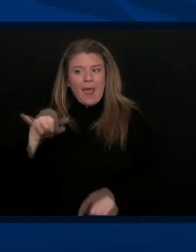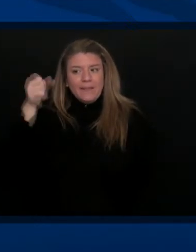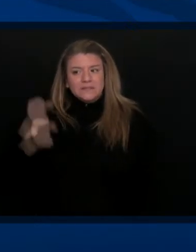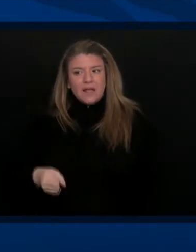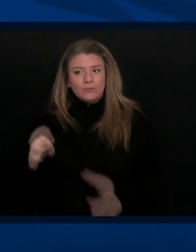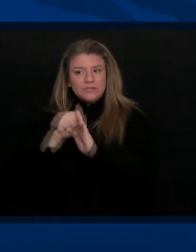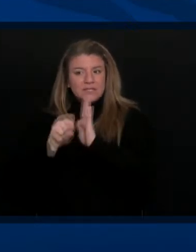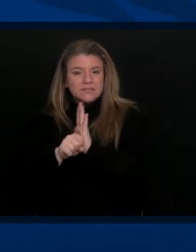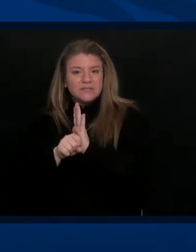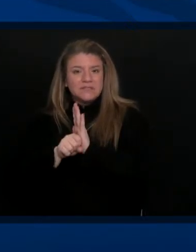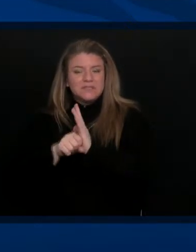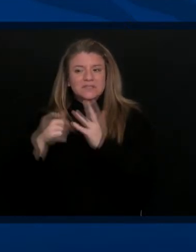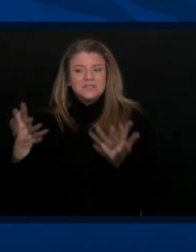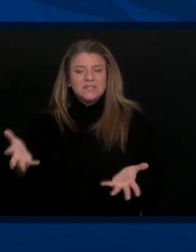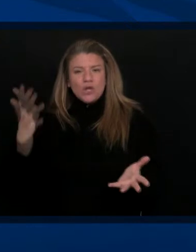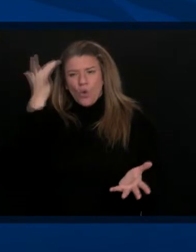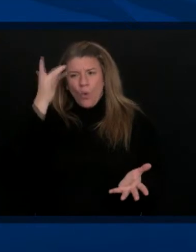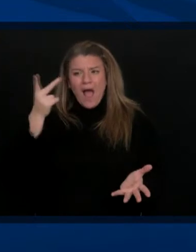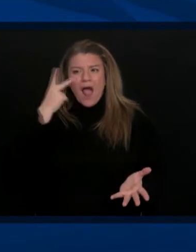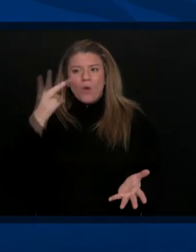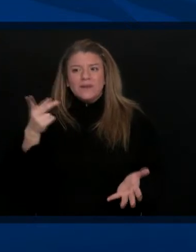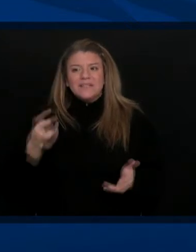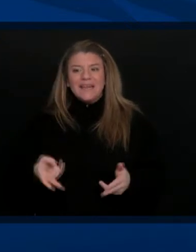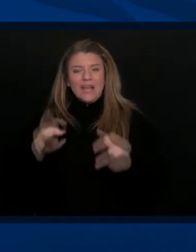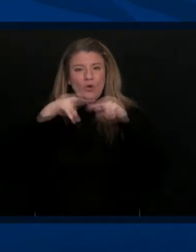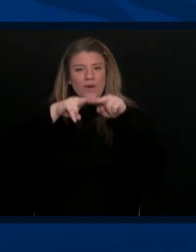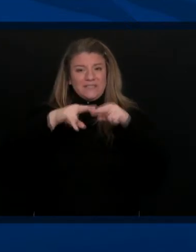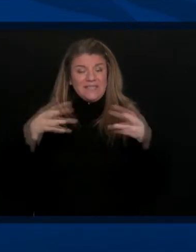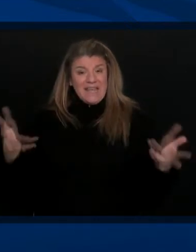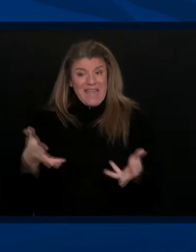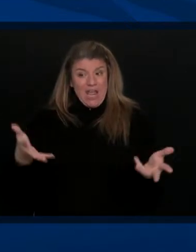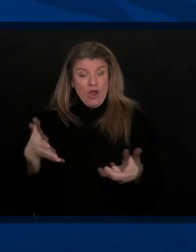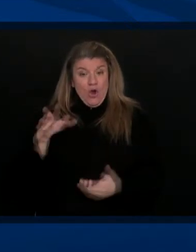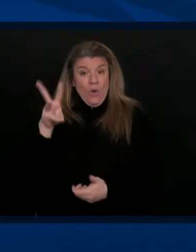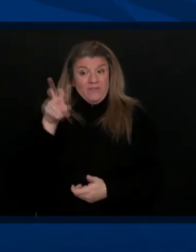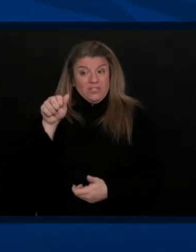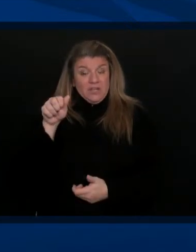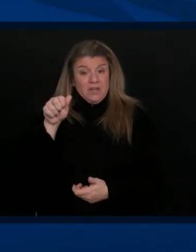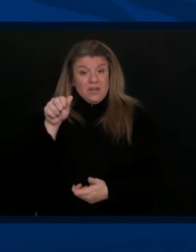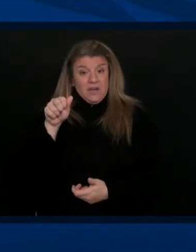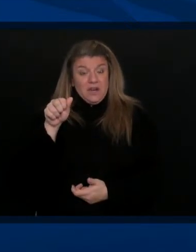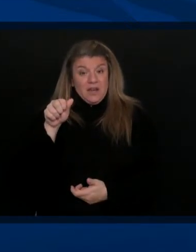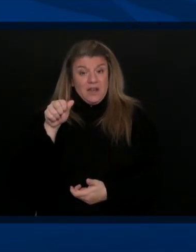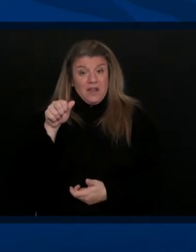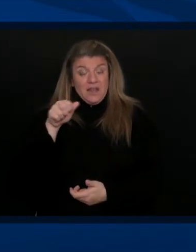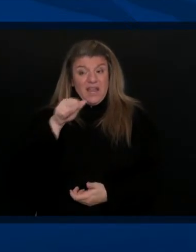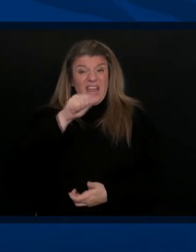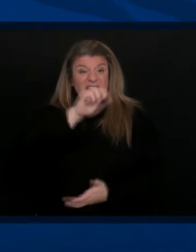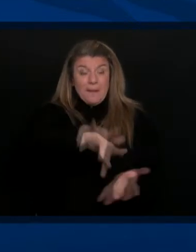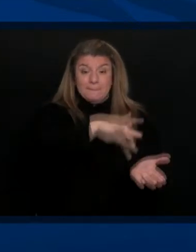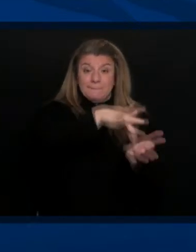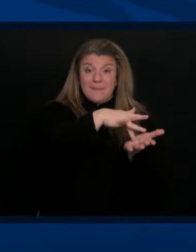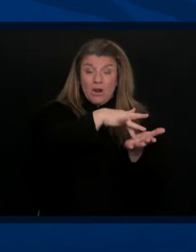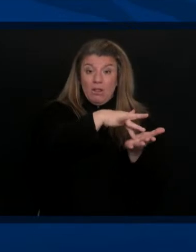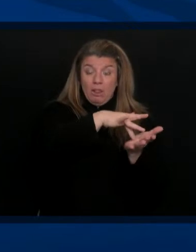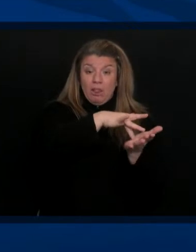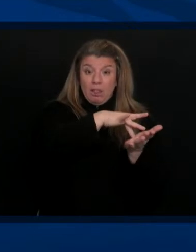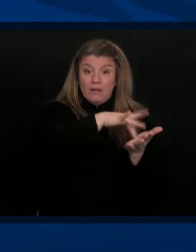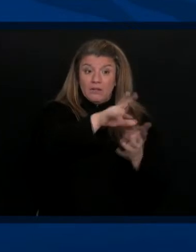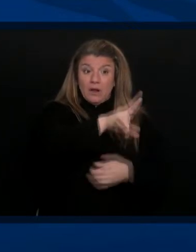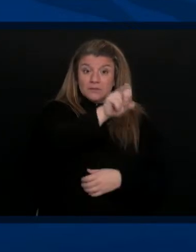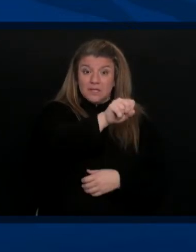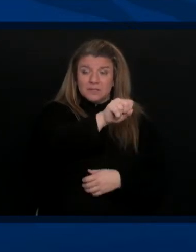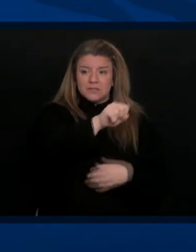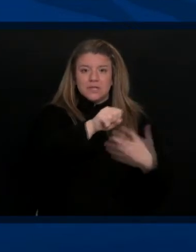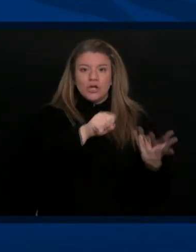Why are we seeing increases here in West Virginia and in the Midwest, like you mentioned? You did